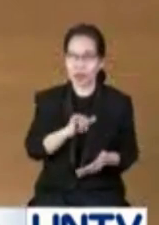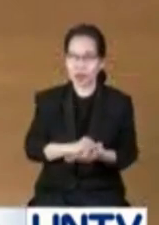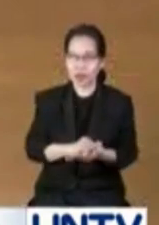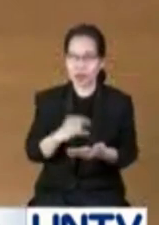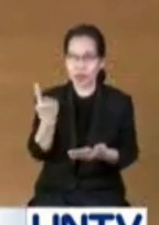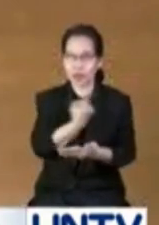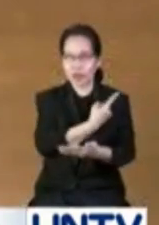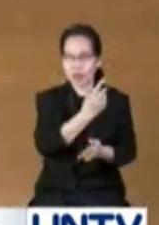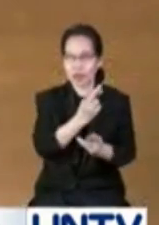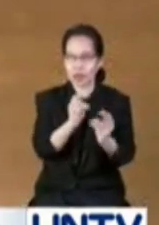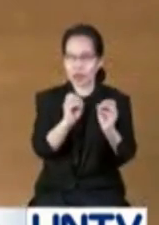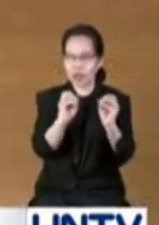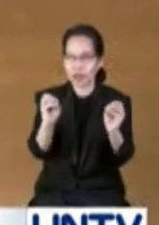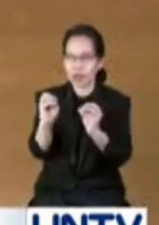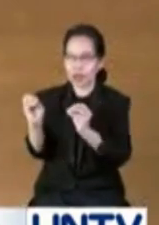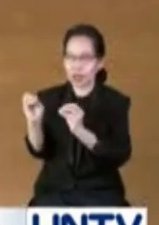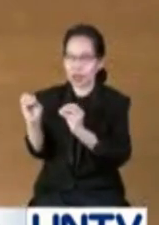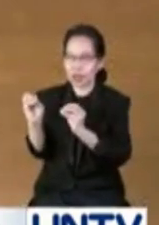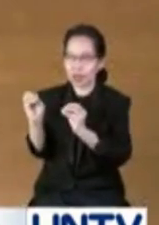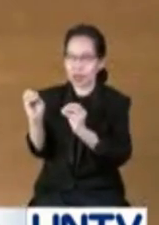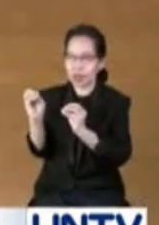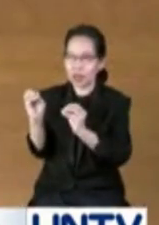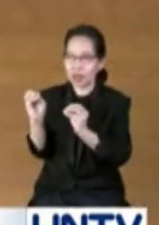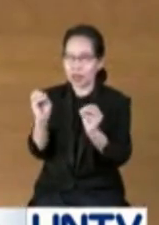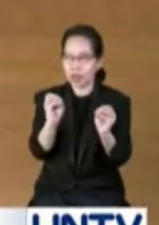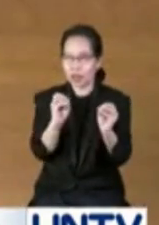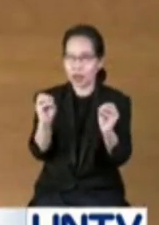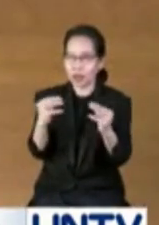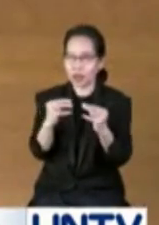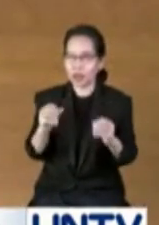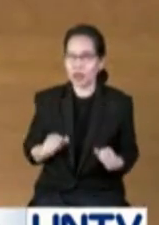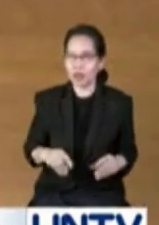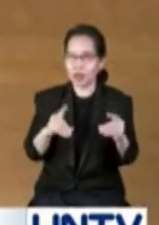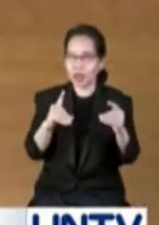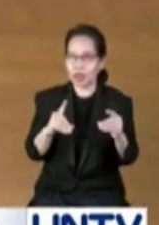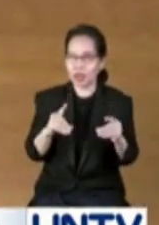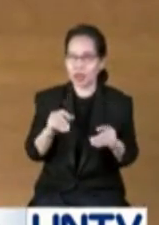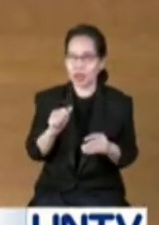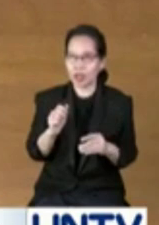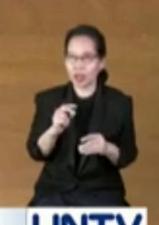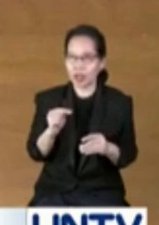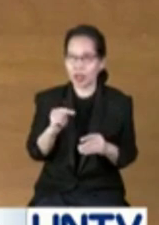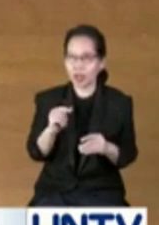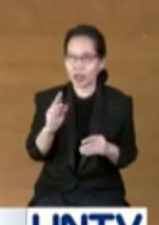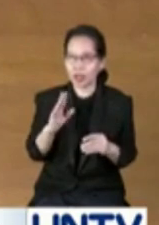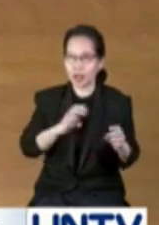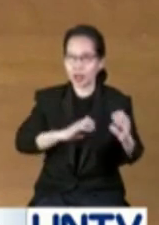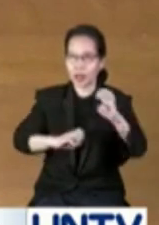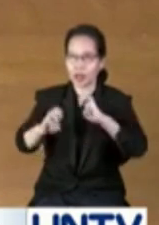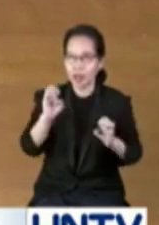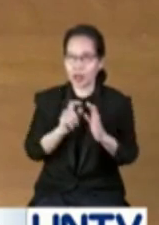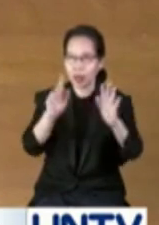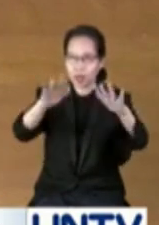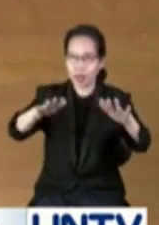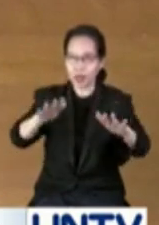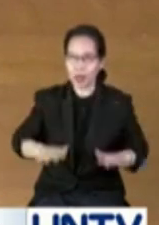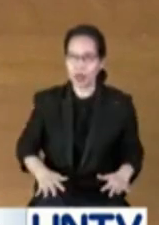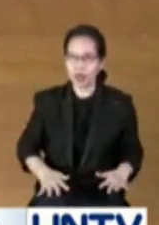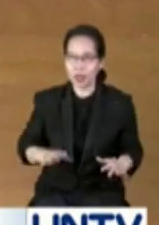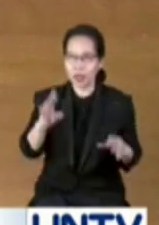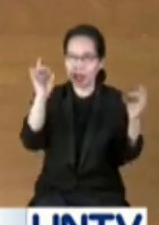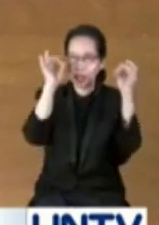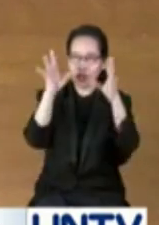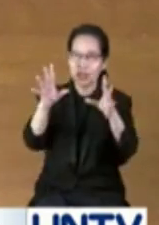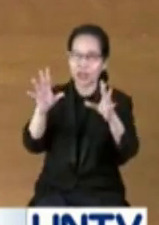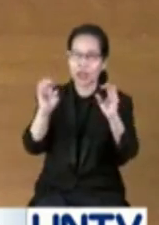reorganizing our response teams to make them more adaptable, agile, and effective in times of calamities and crises with a clear unity